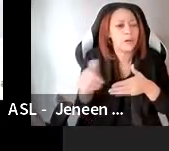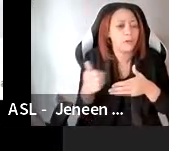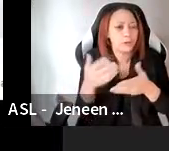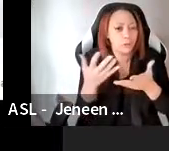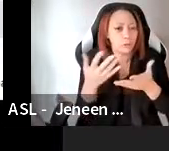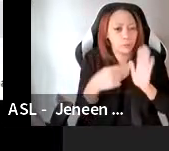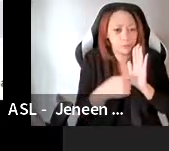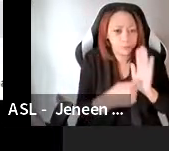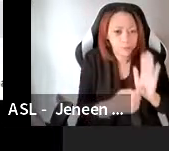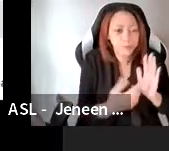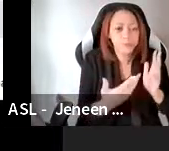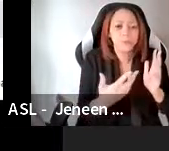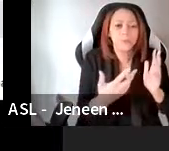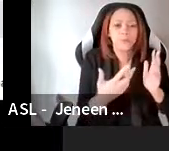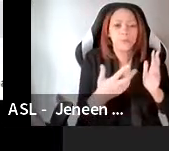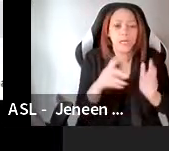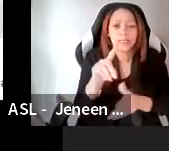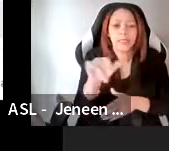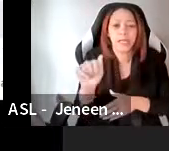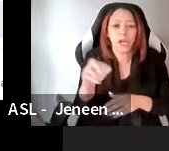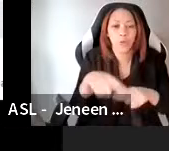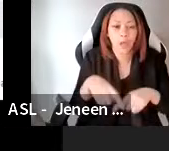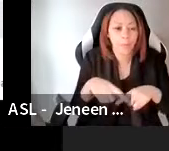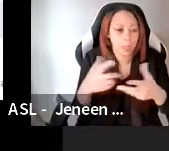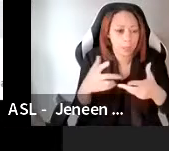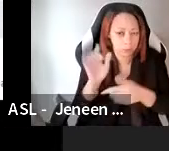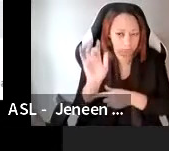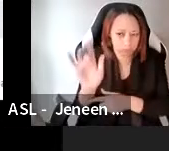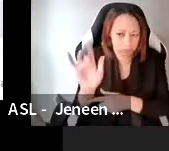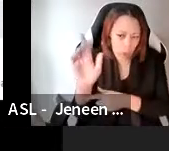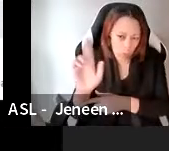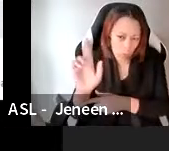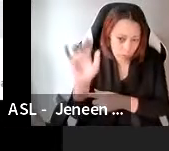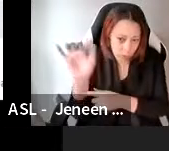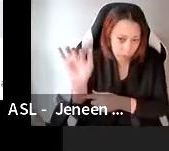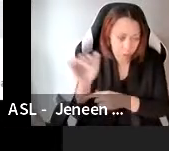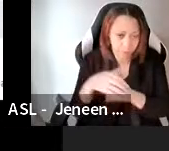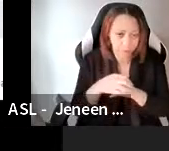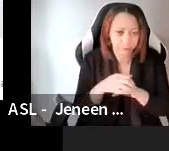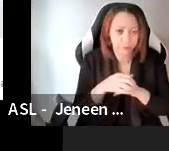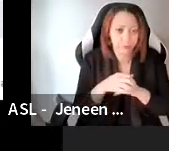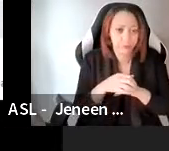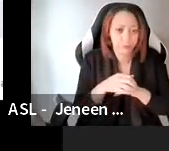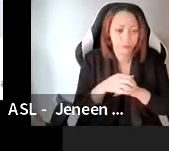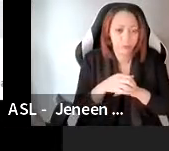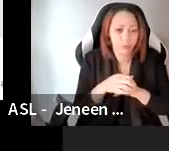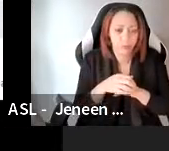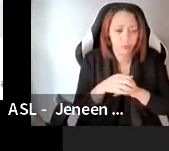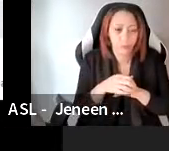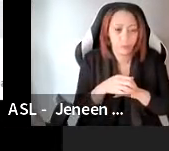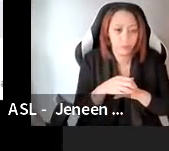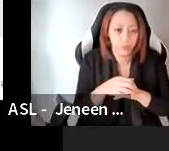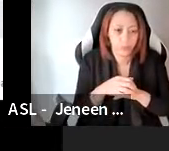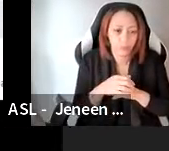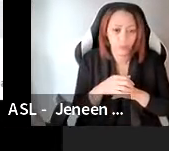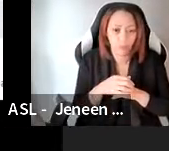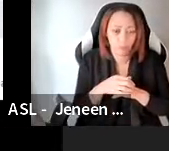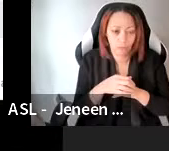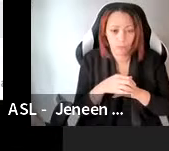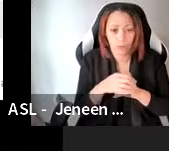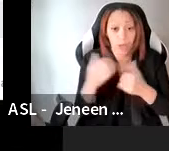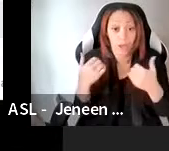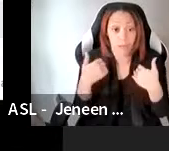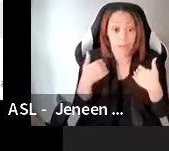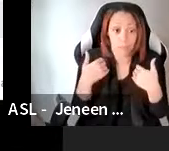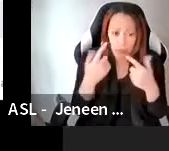data reliability button here on the right. So this tool has, implemented a data reliability threshold based on